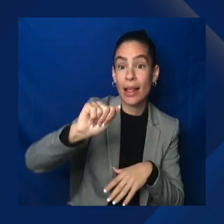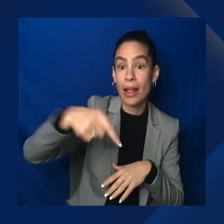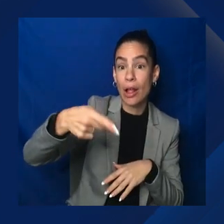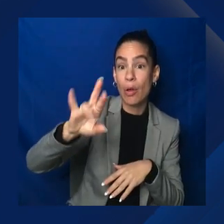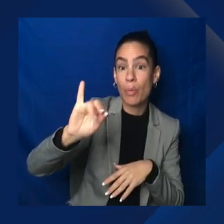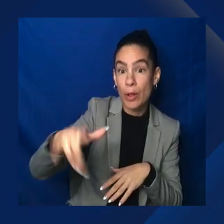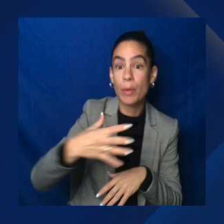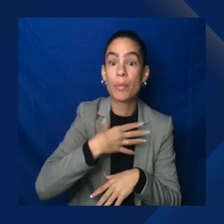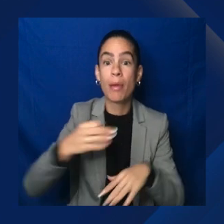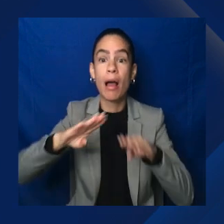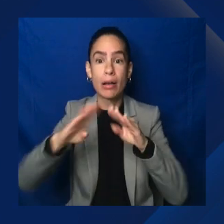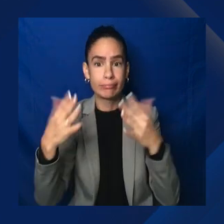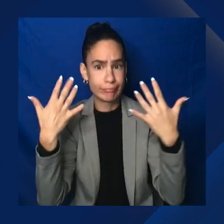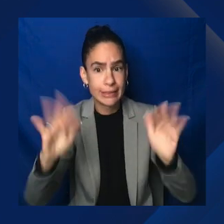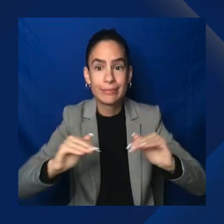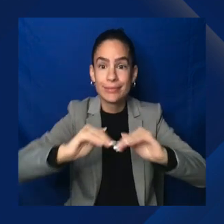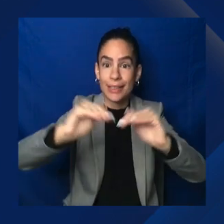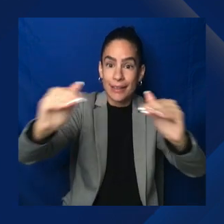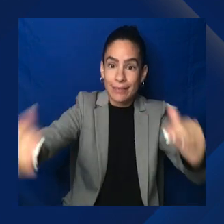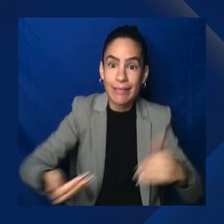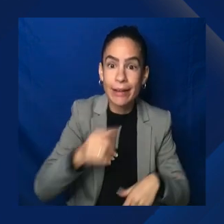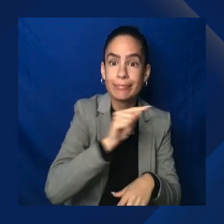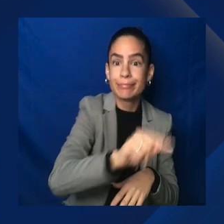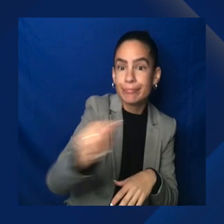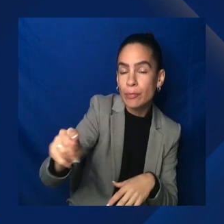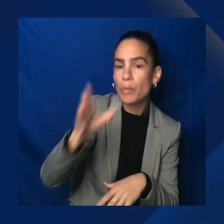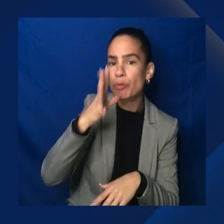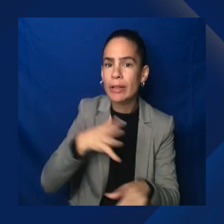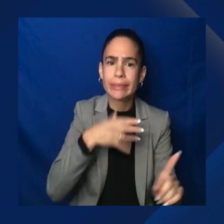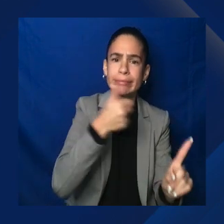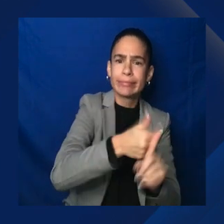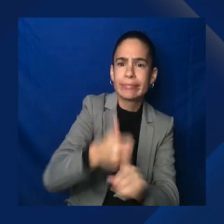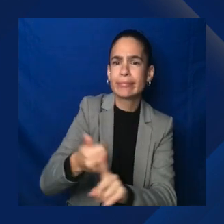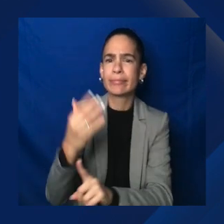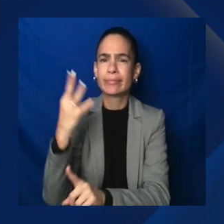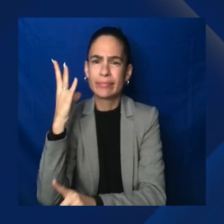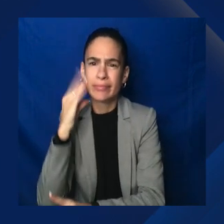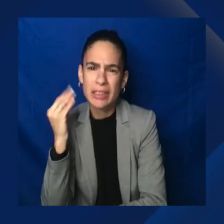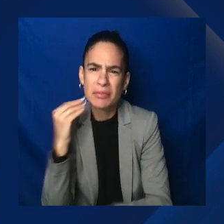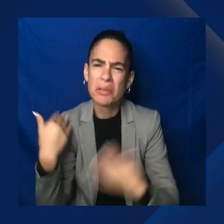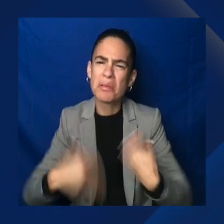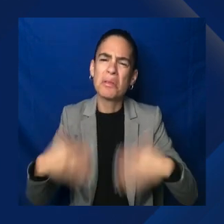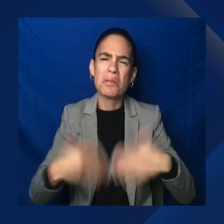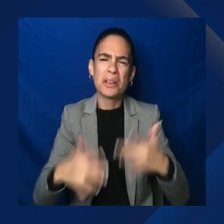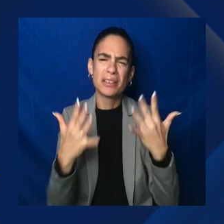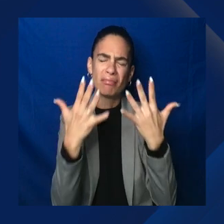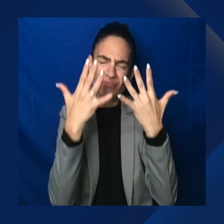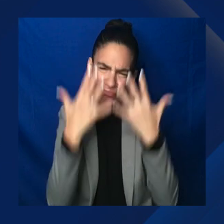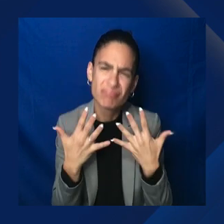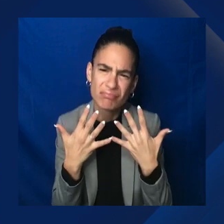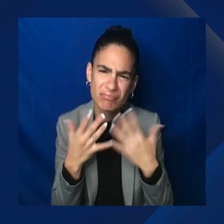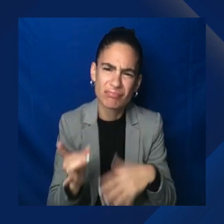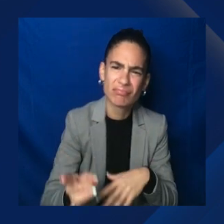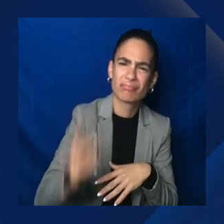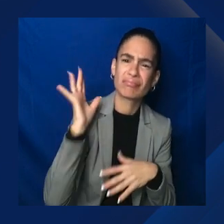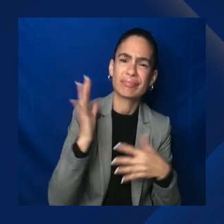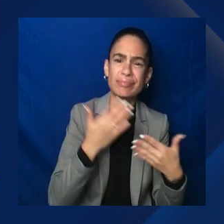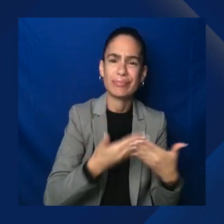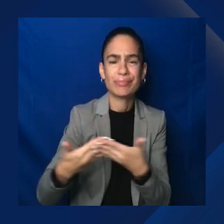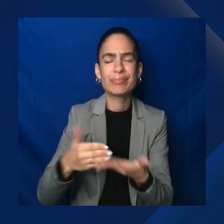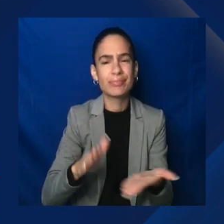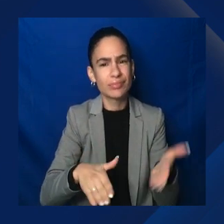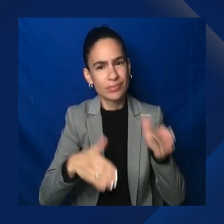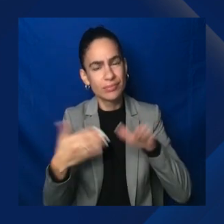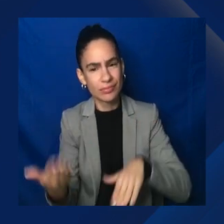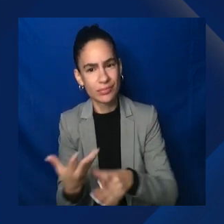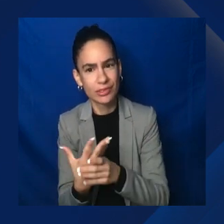experienced personally and deeply the tragedy of maternal mortality. Their stories were different, but they described a common